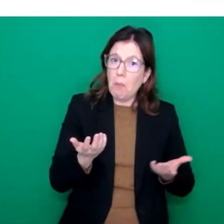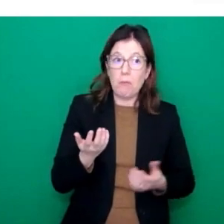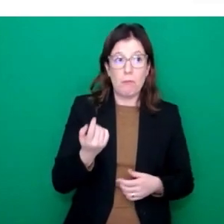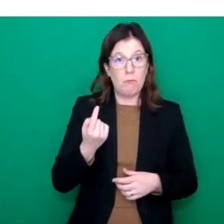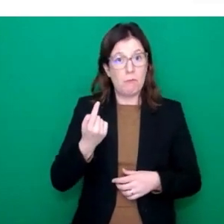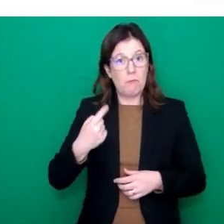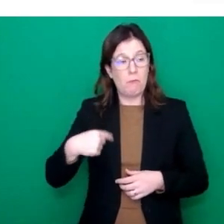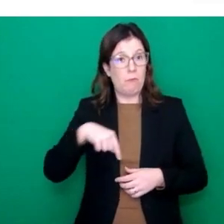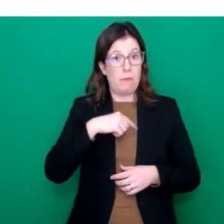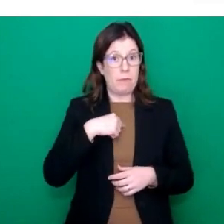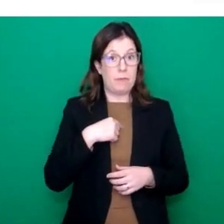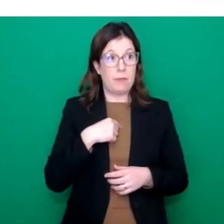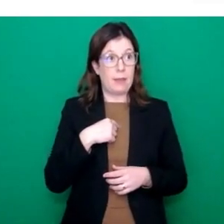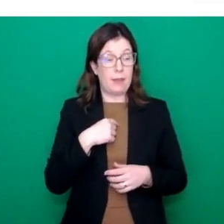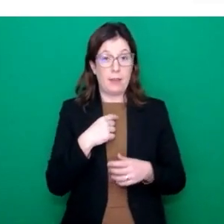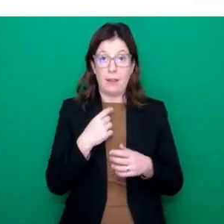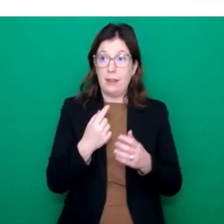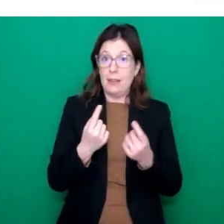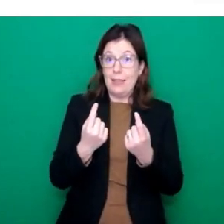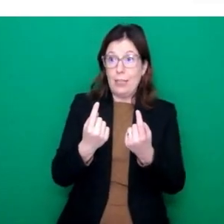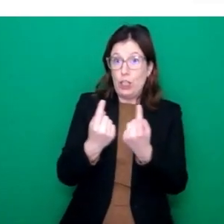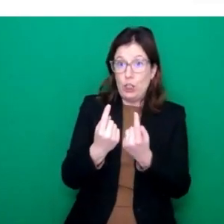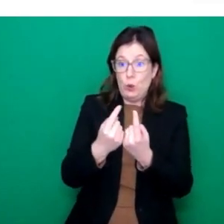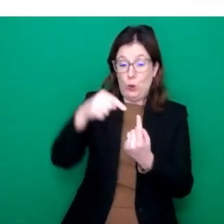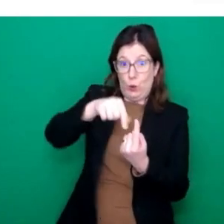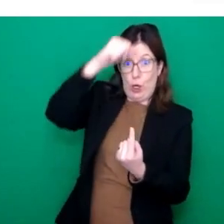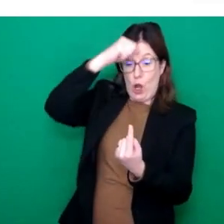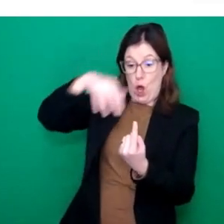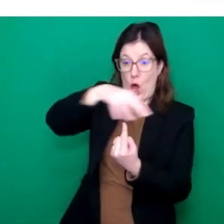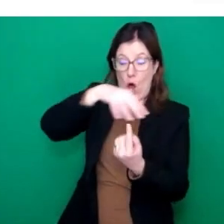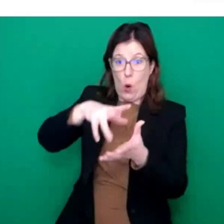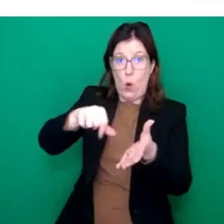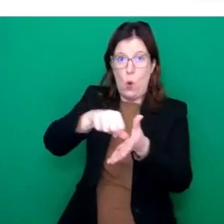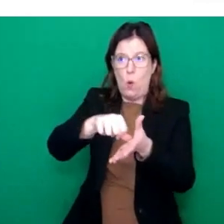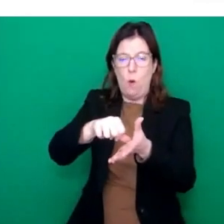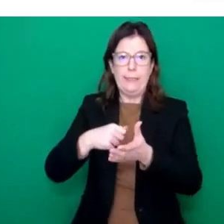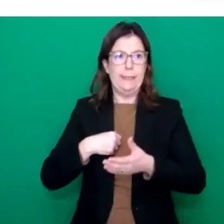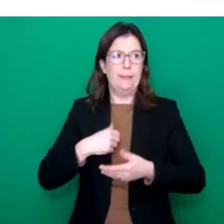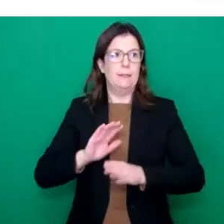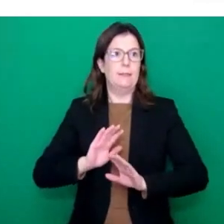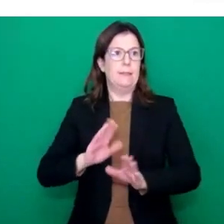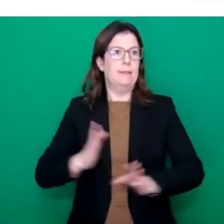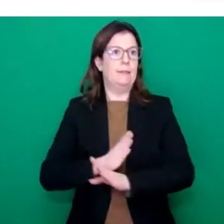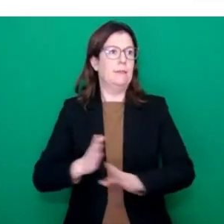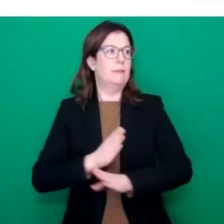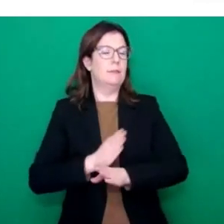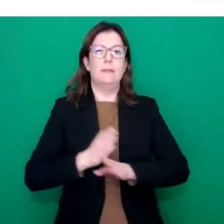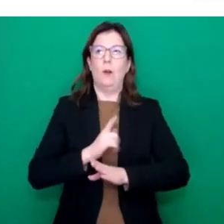fact avoiding the core issues and discomforting conversations in order to avoid confrontation or conflicting